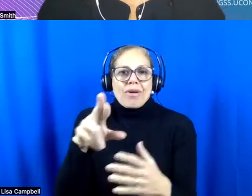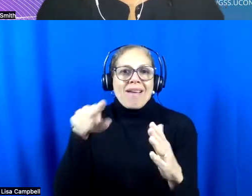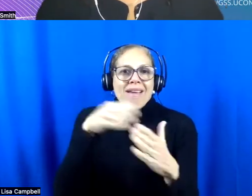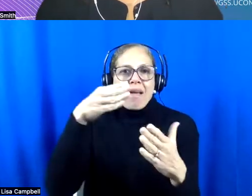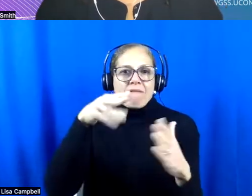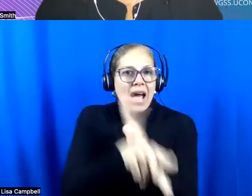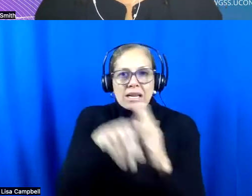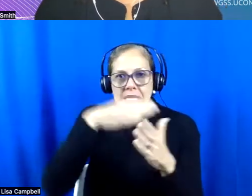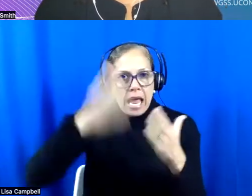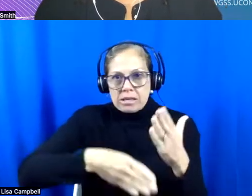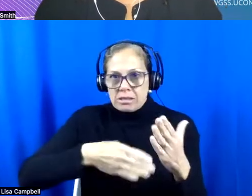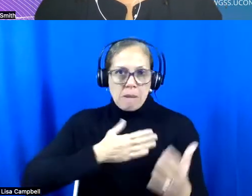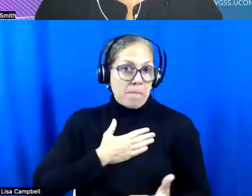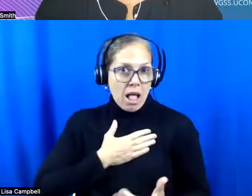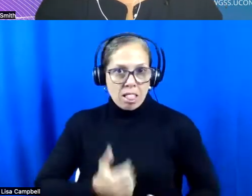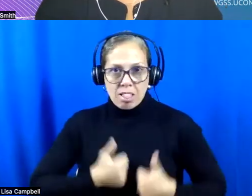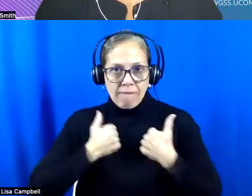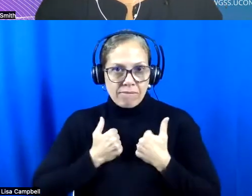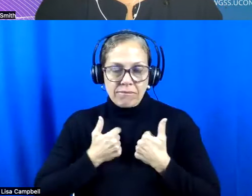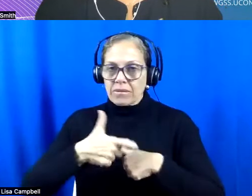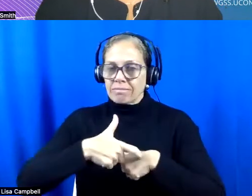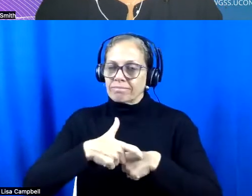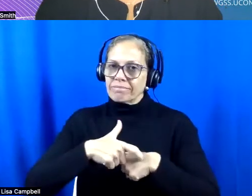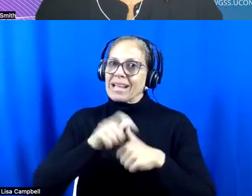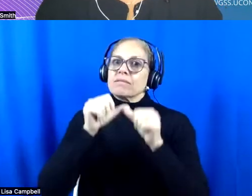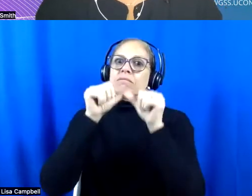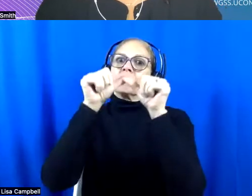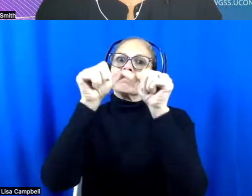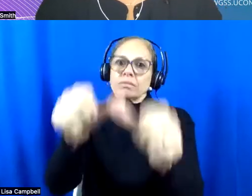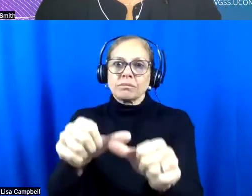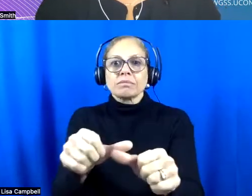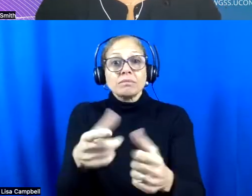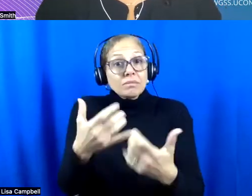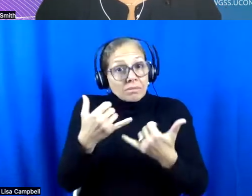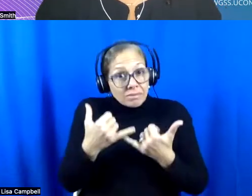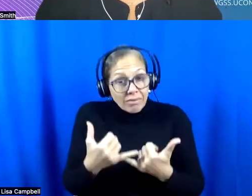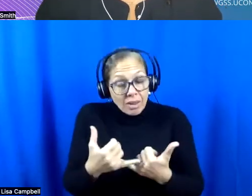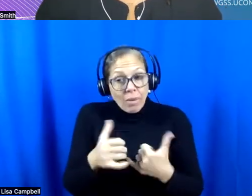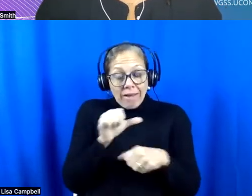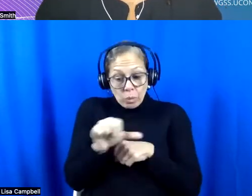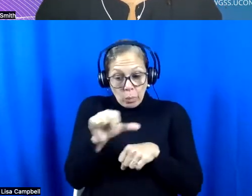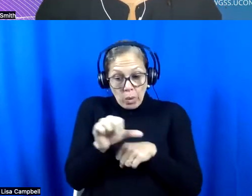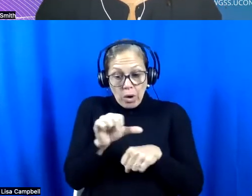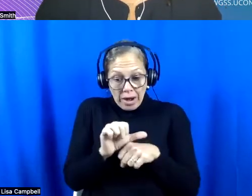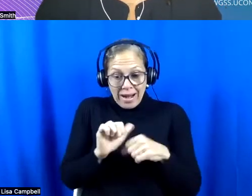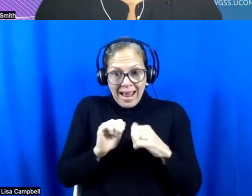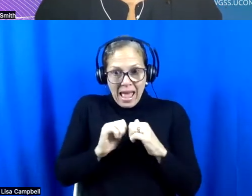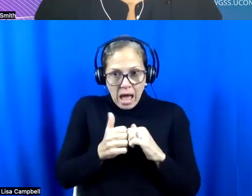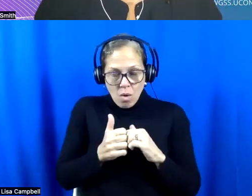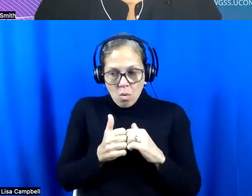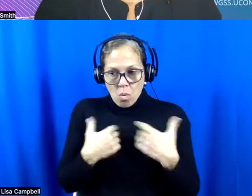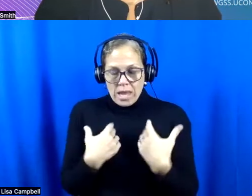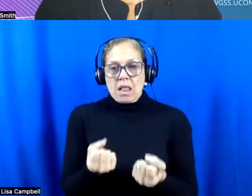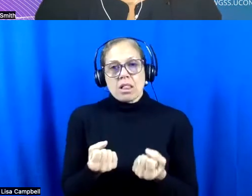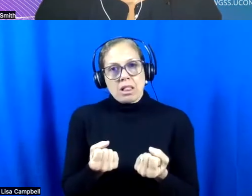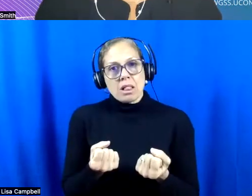lifetime. And so that means then I have to be able to practice in a way that allows healing to happen. And